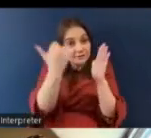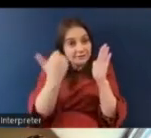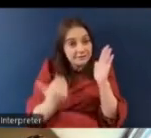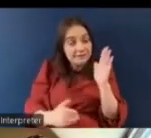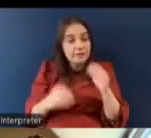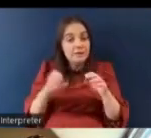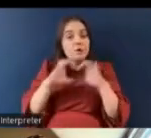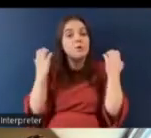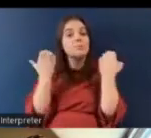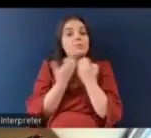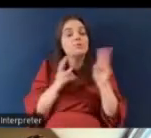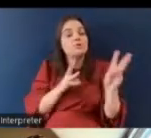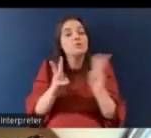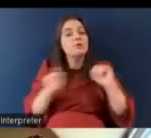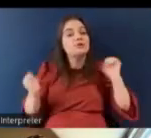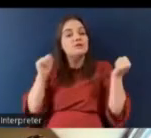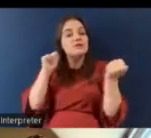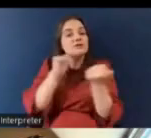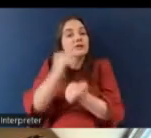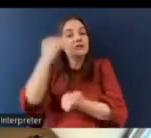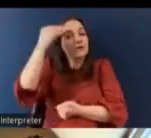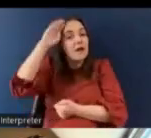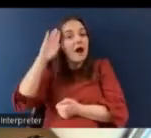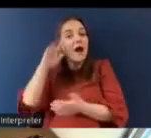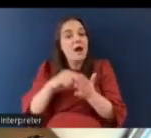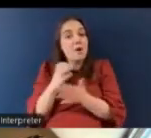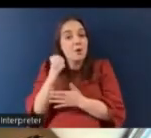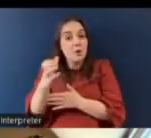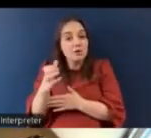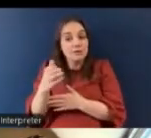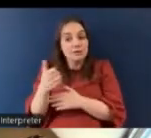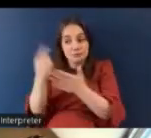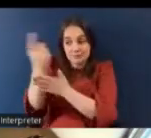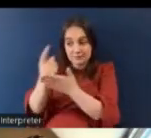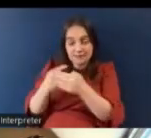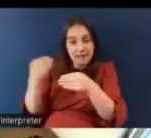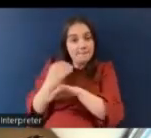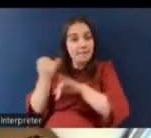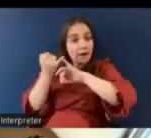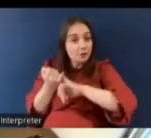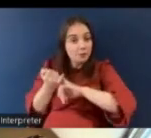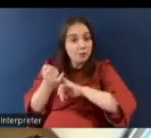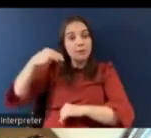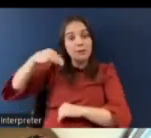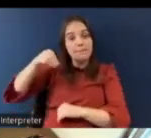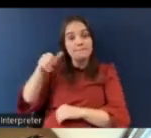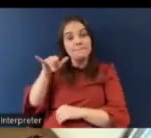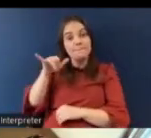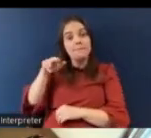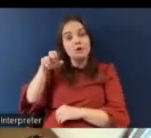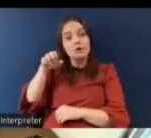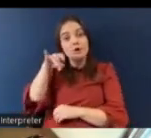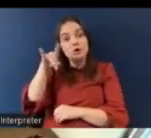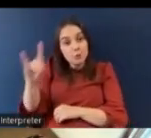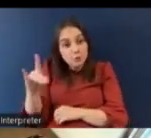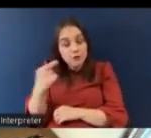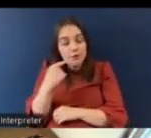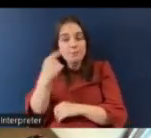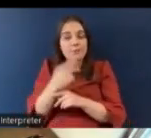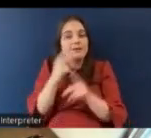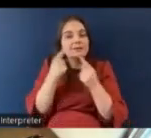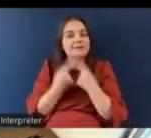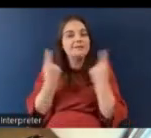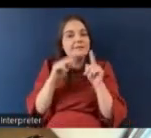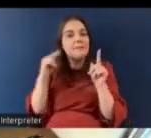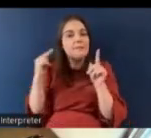in a Changing Ireland course, which is a minute designed course, but also takes different slants.